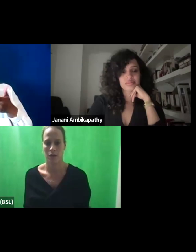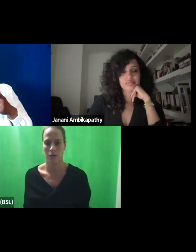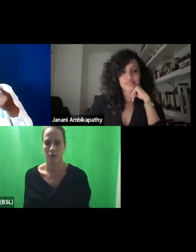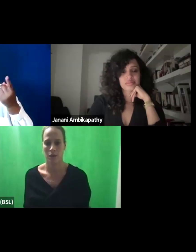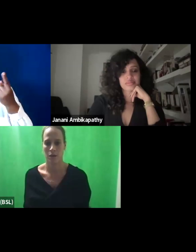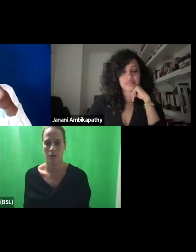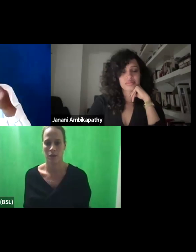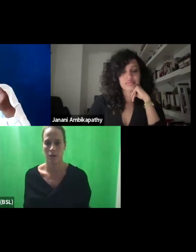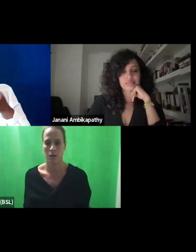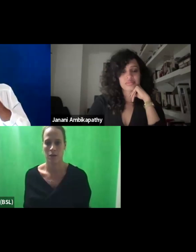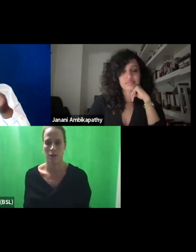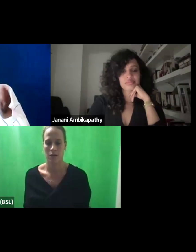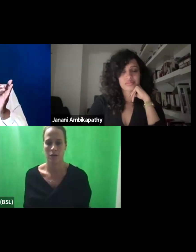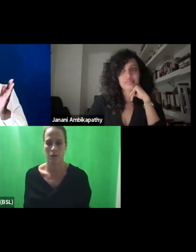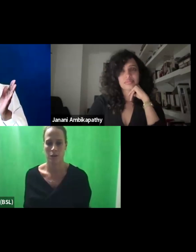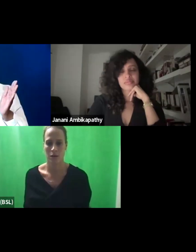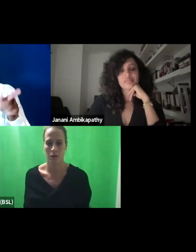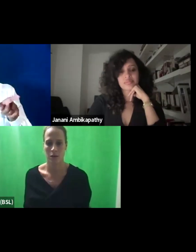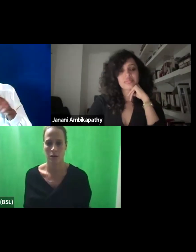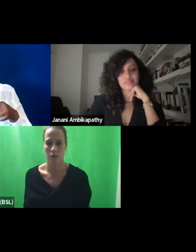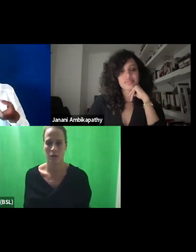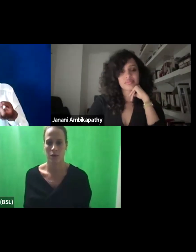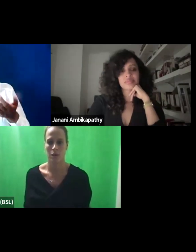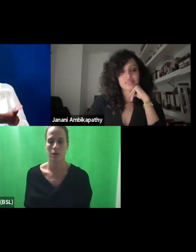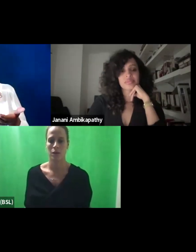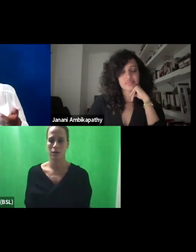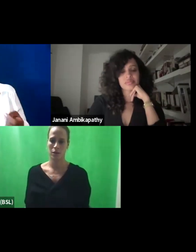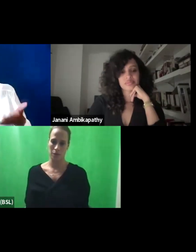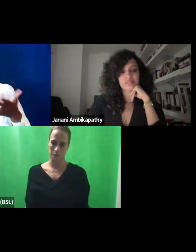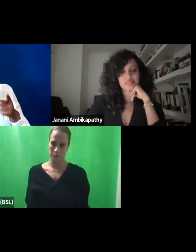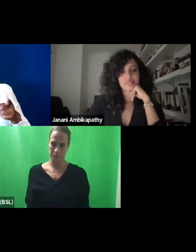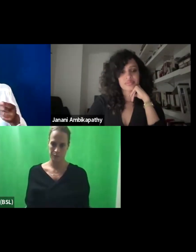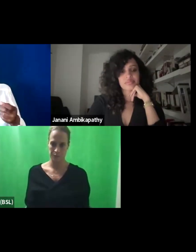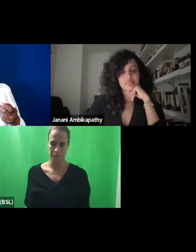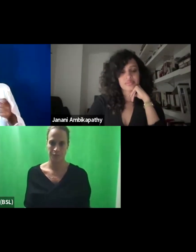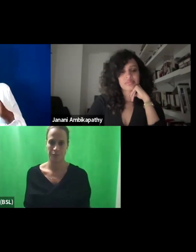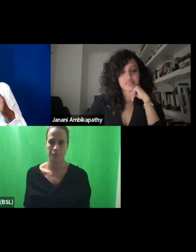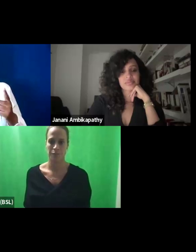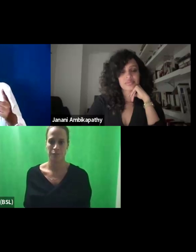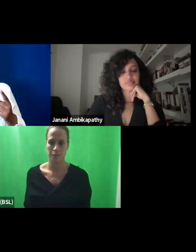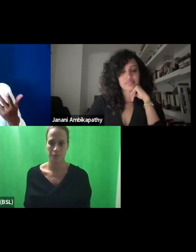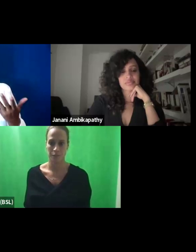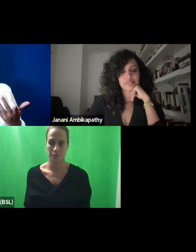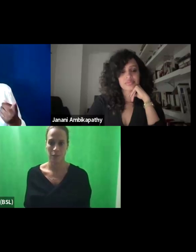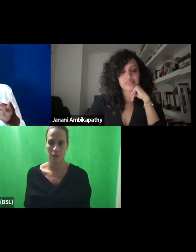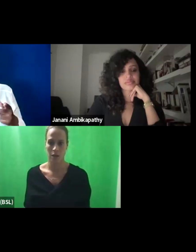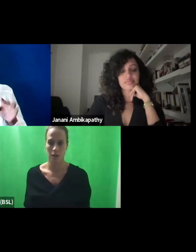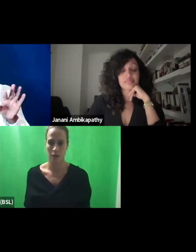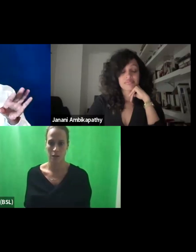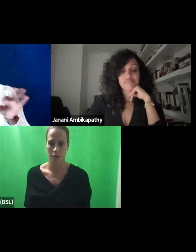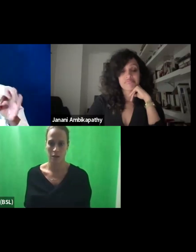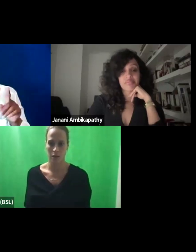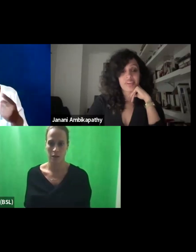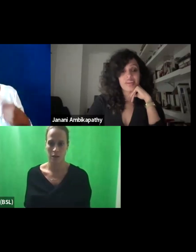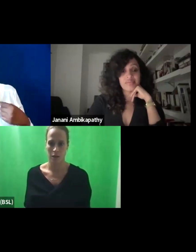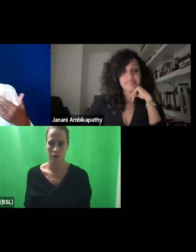of what I was trying to convey, as a matter of fact, that I may not be aware of in the moment. I don't know if what I'm saying makes